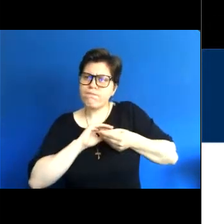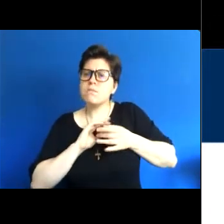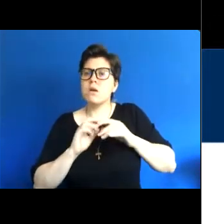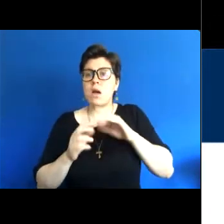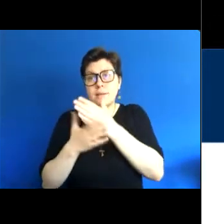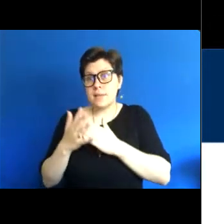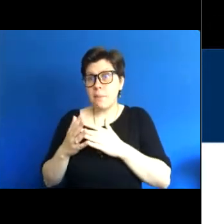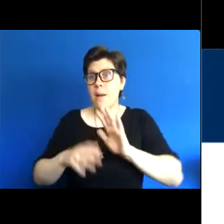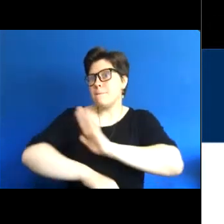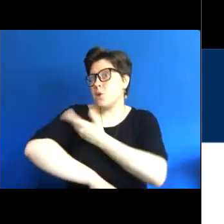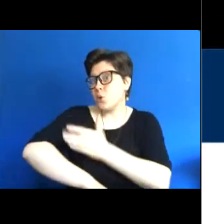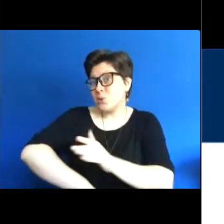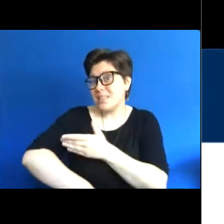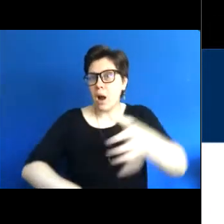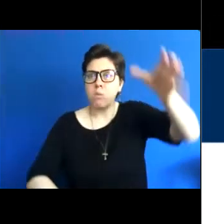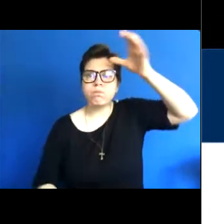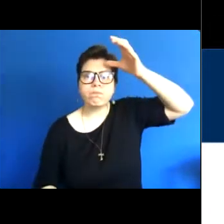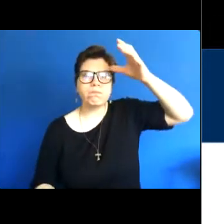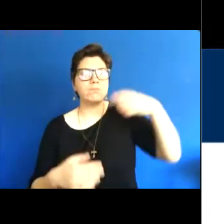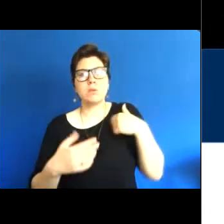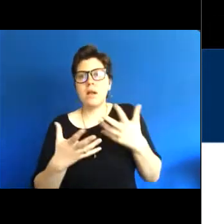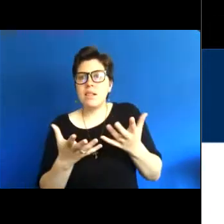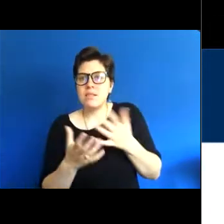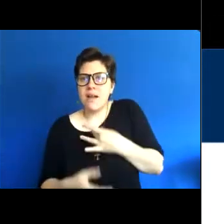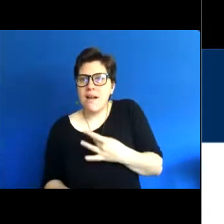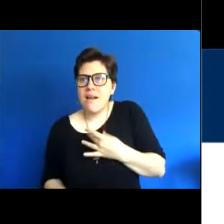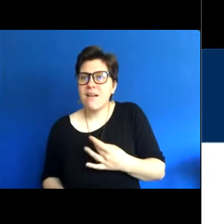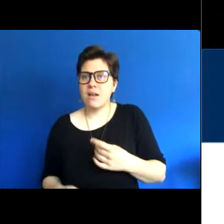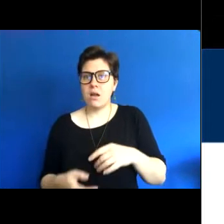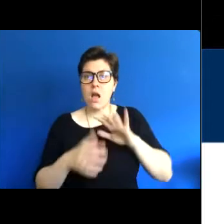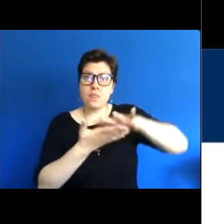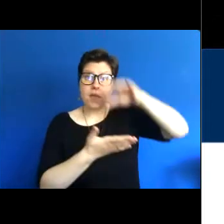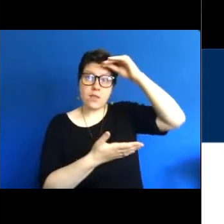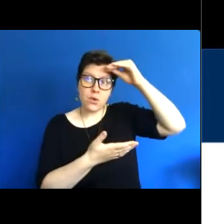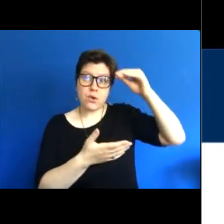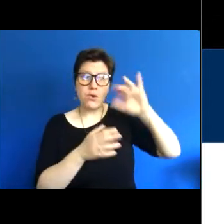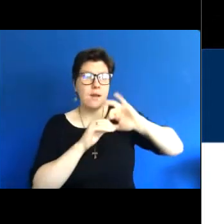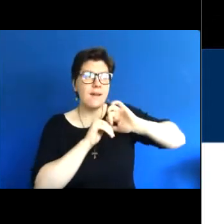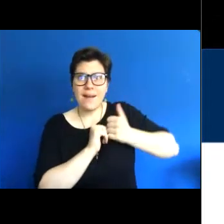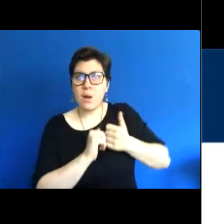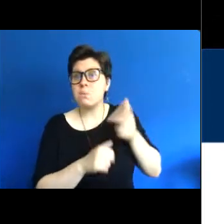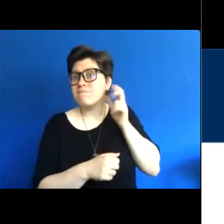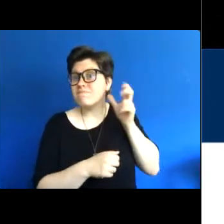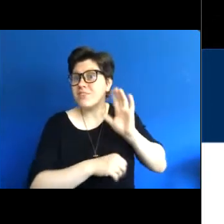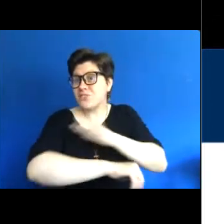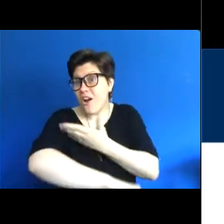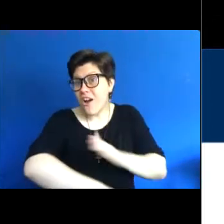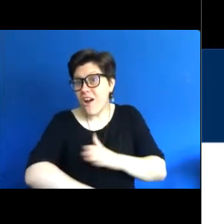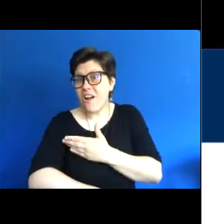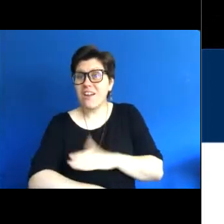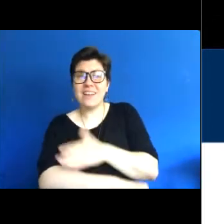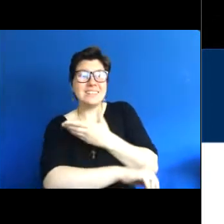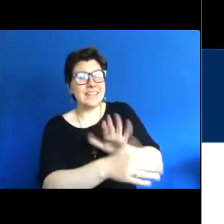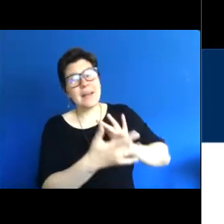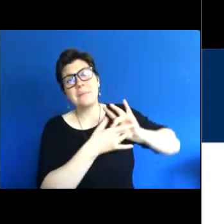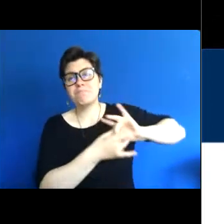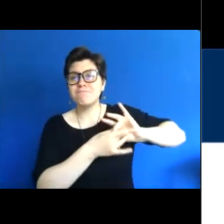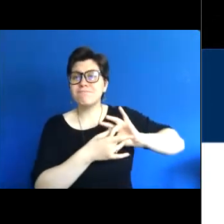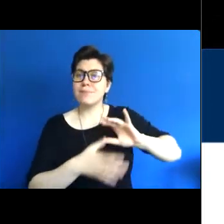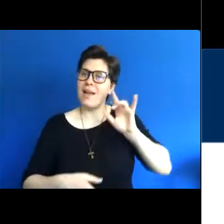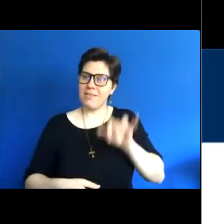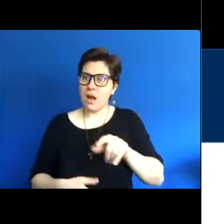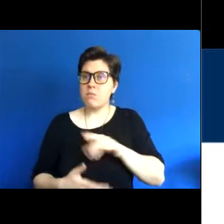musically inclined. They learn the meaning of the Eucharist by listening to a song about the Eucharist, by singing along to that song. We'll see that some